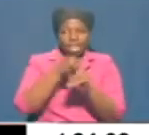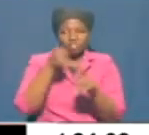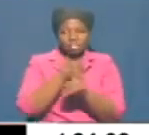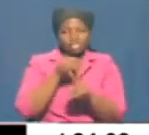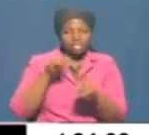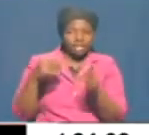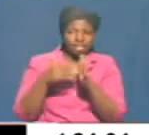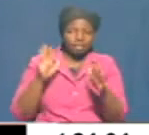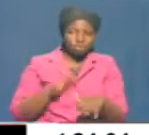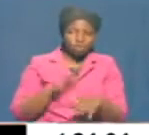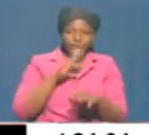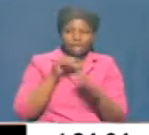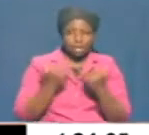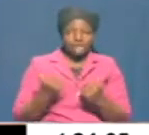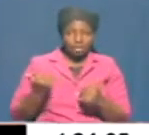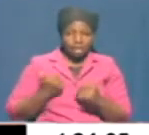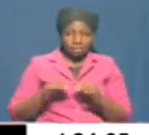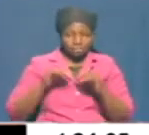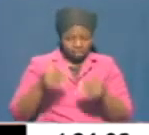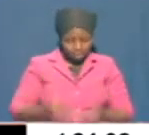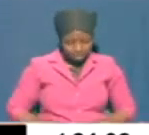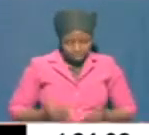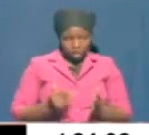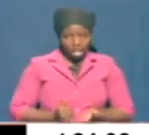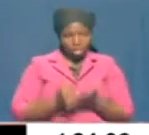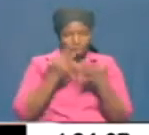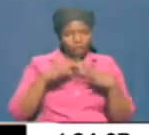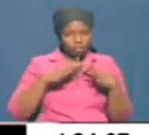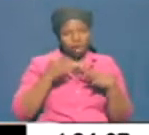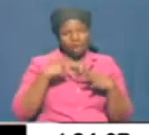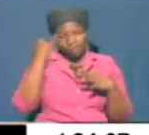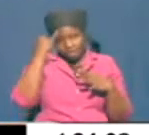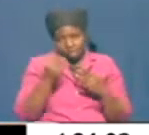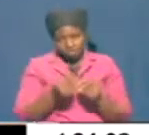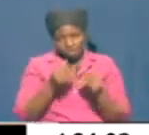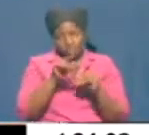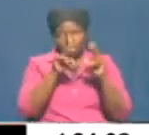people with ideas and avenues for combating the issues. Yusuf Farah reporting for Lunchtime News.